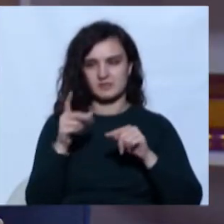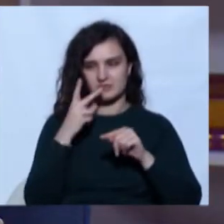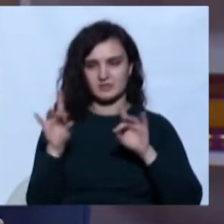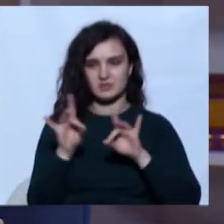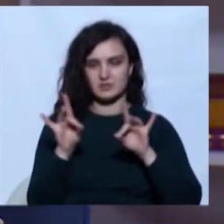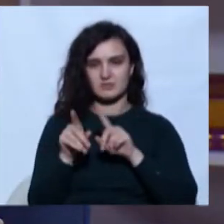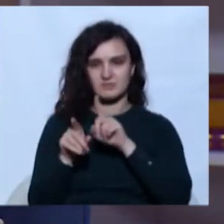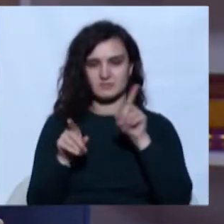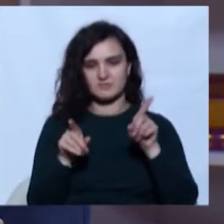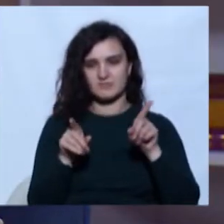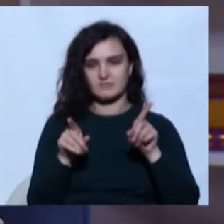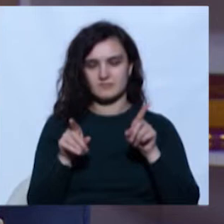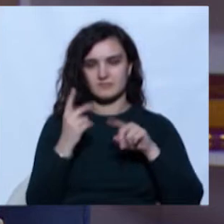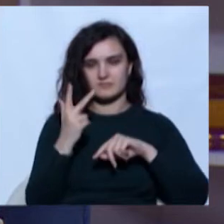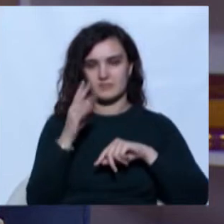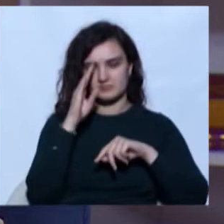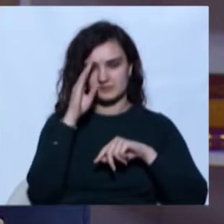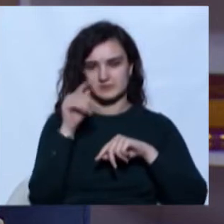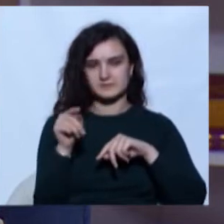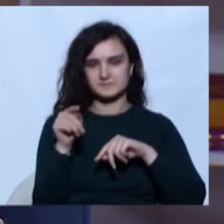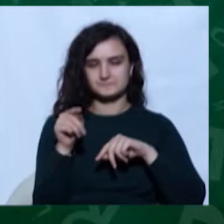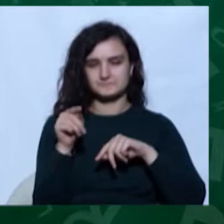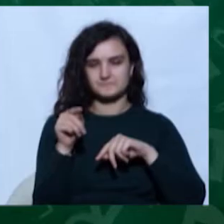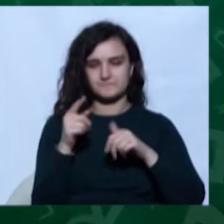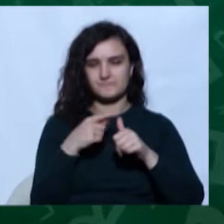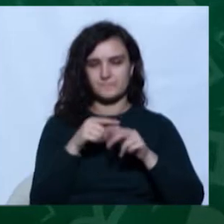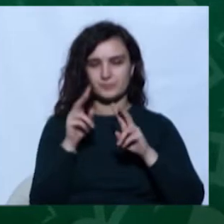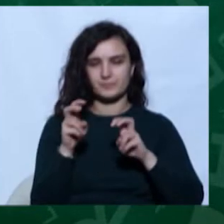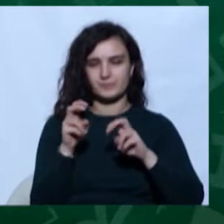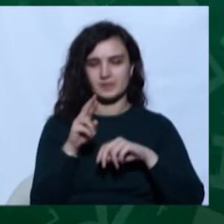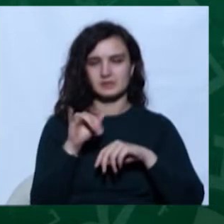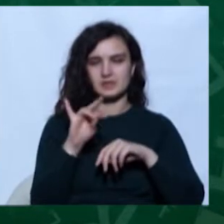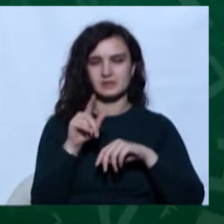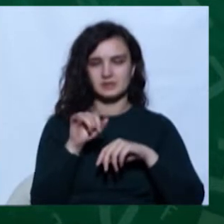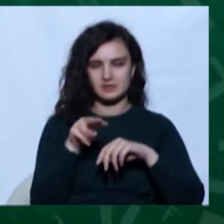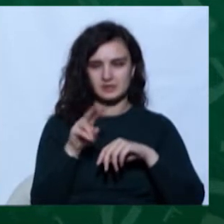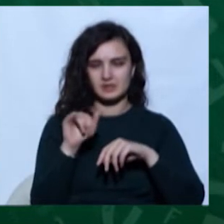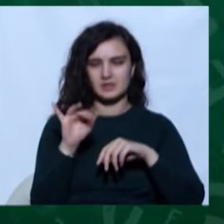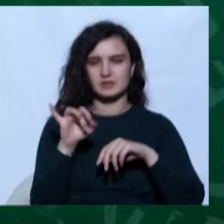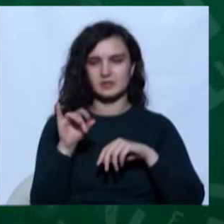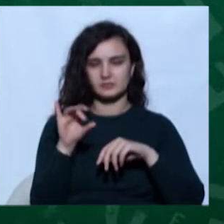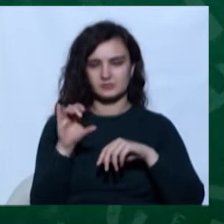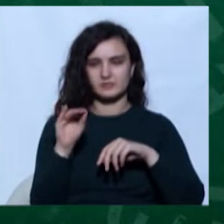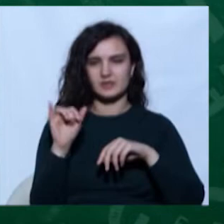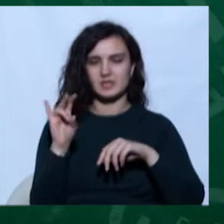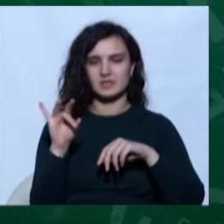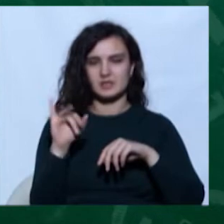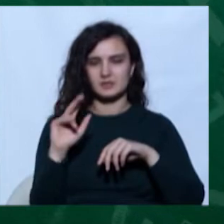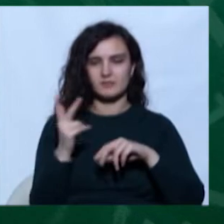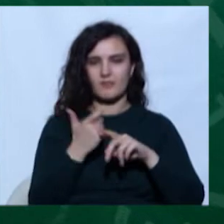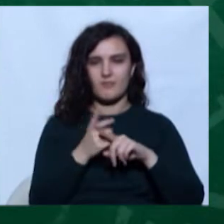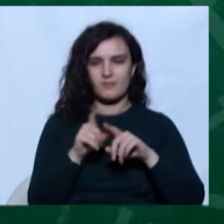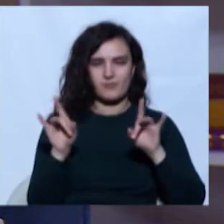of him. 3 men in particular, named Danglars, Caderousse, and Fernand, are